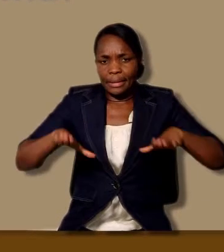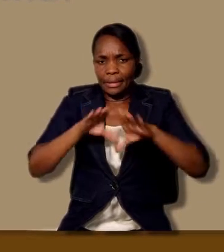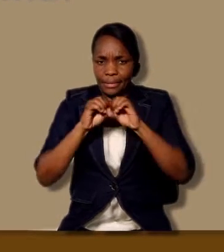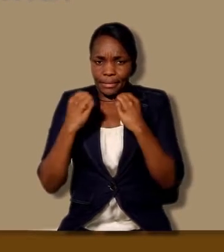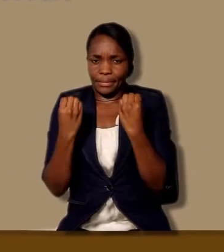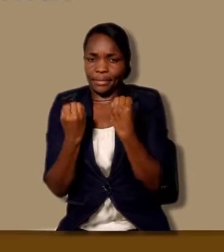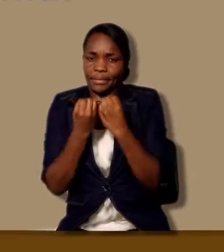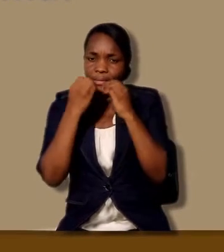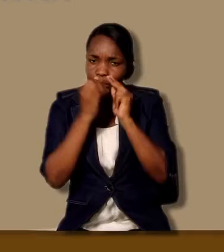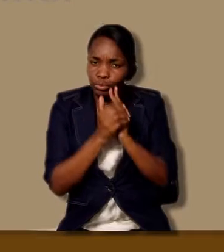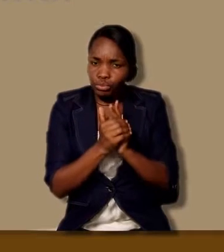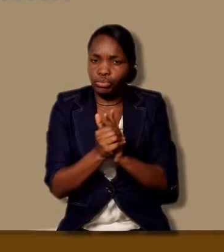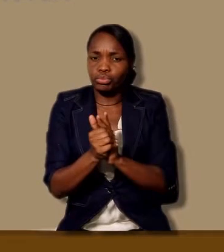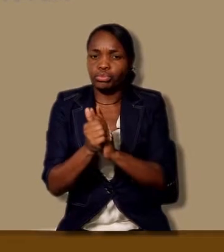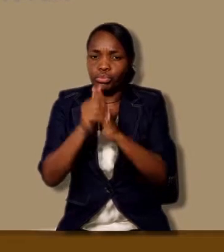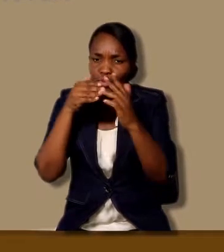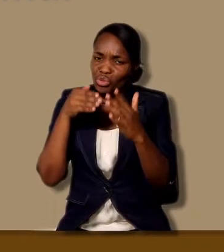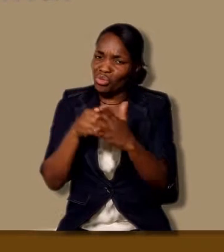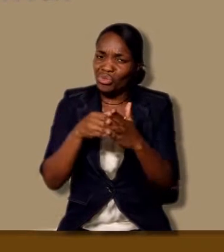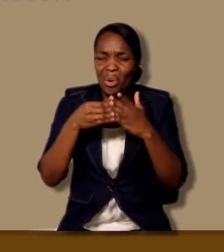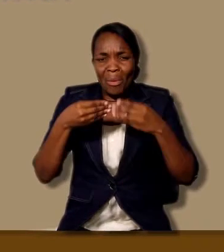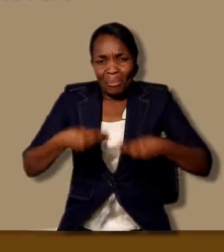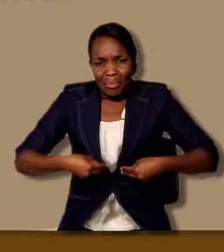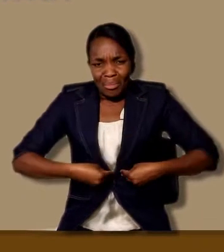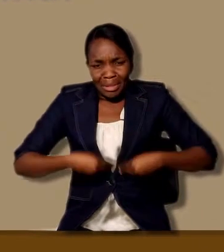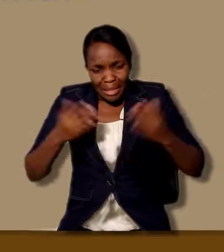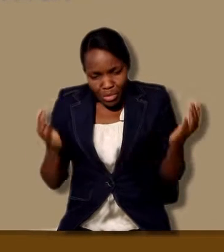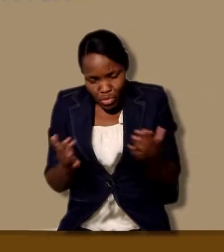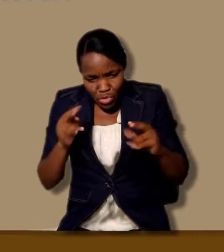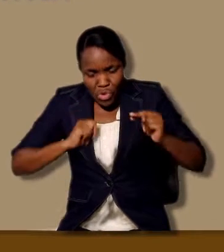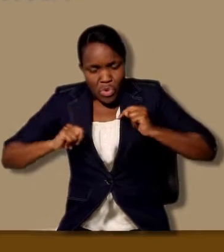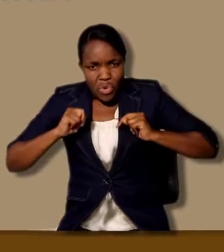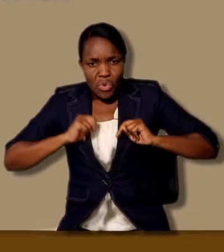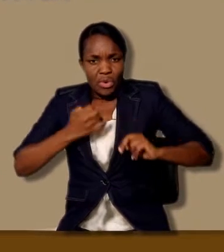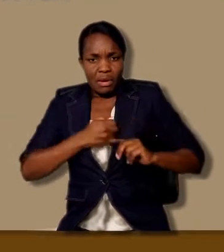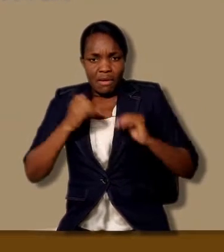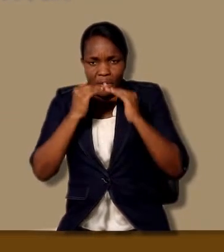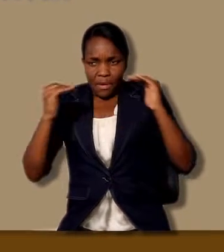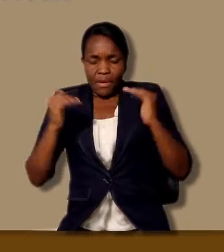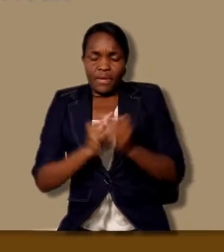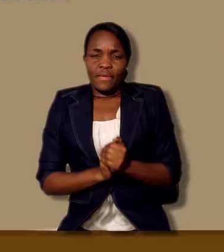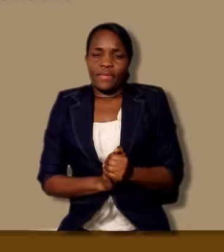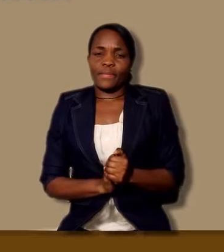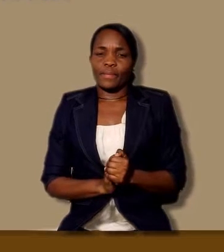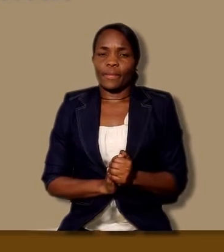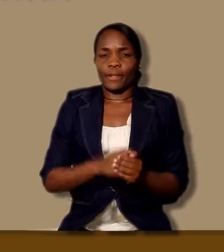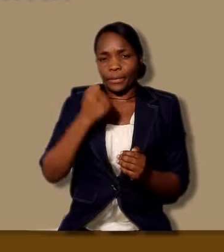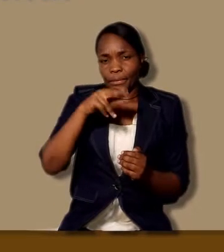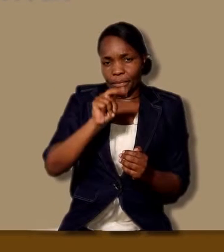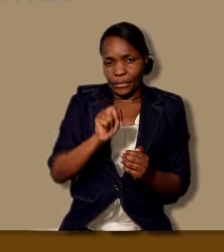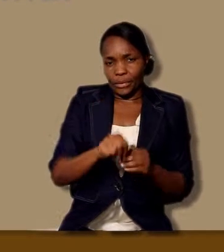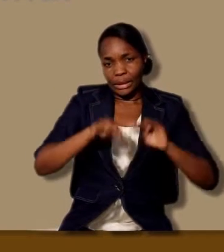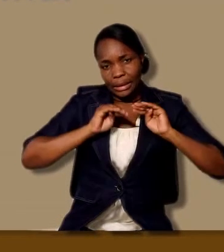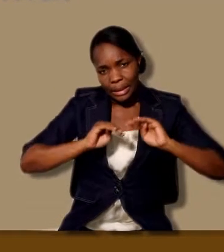labor standards. The Food and Agriculture Organization leads international efforts to defeat hunger and to